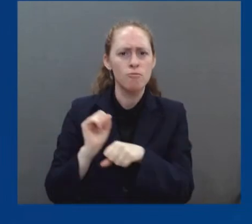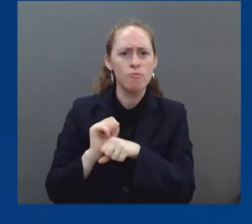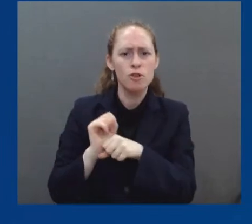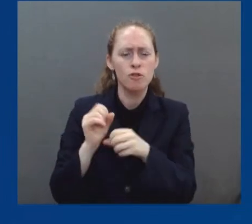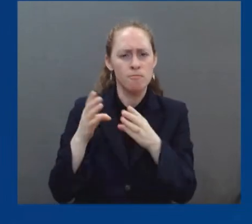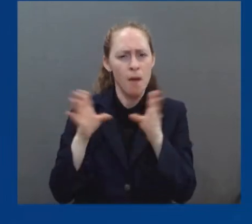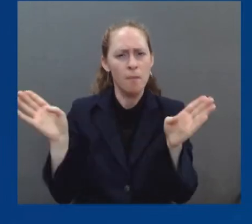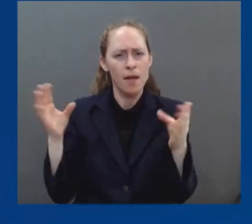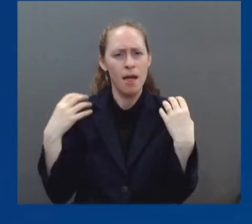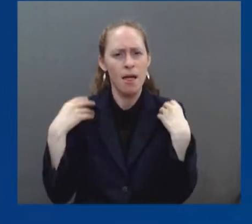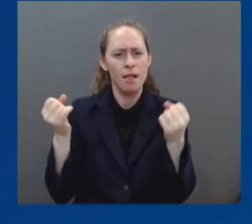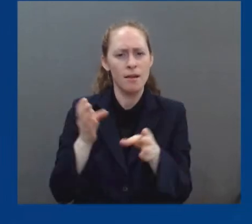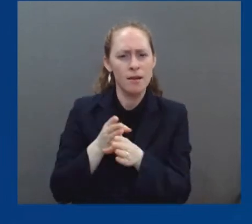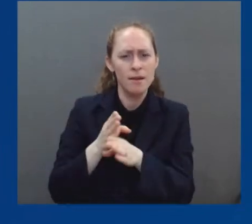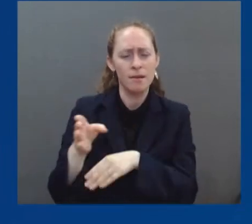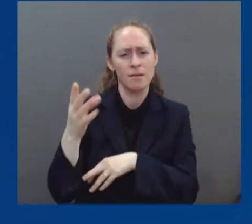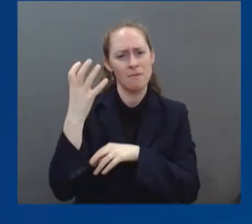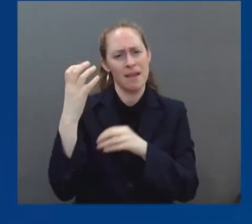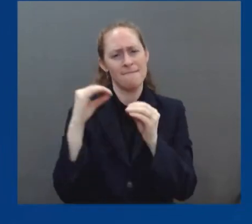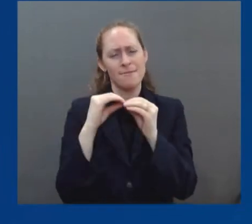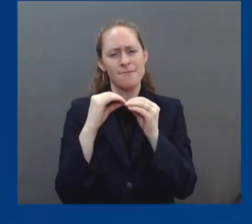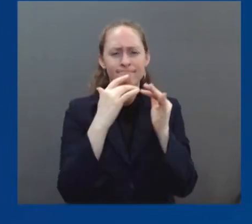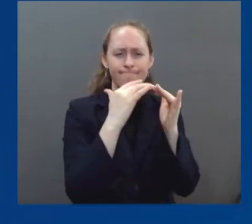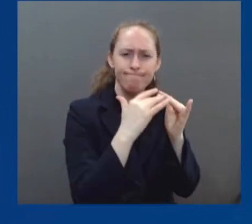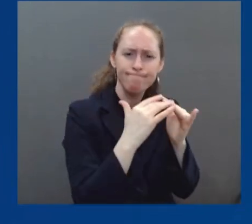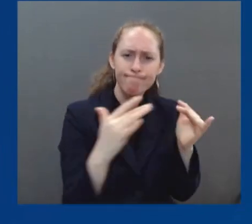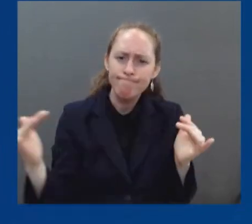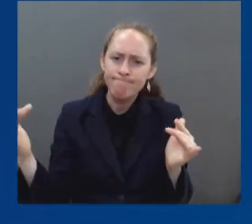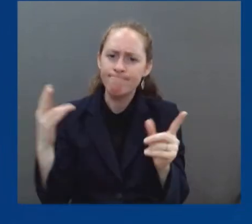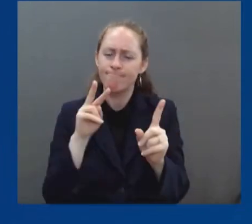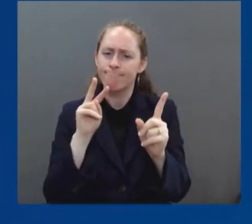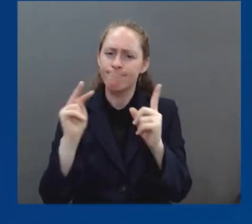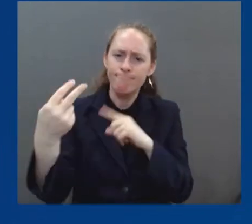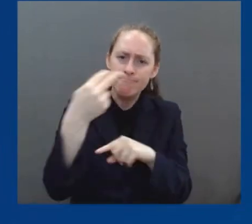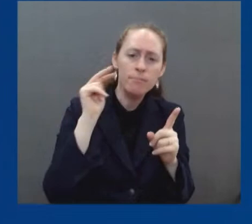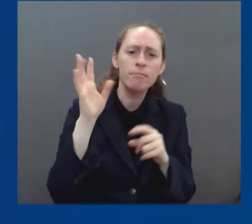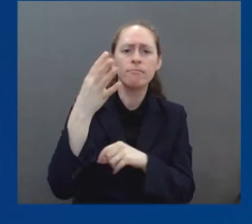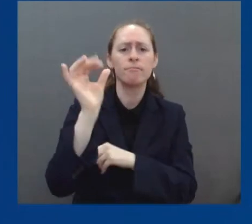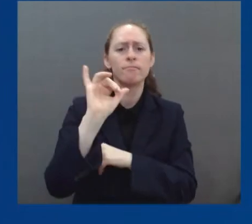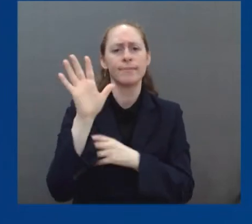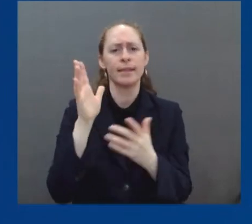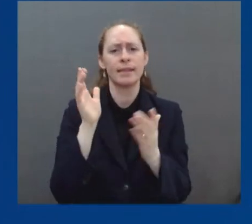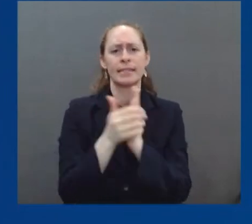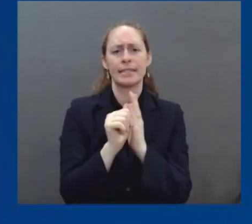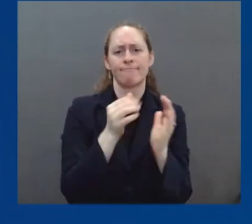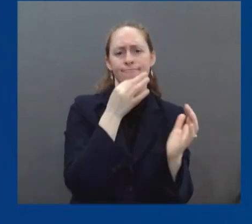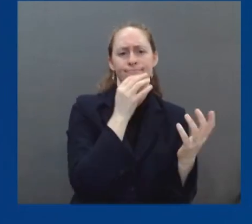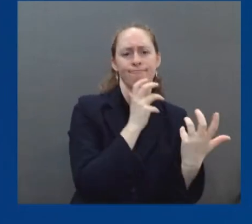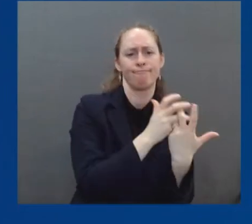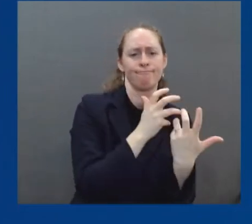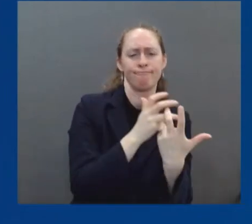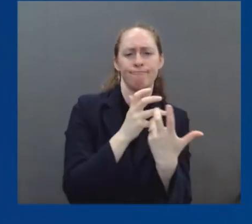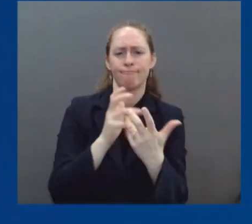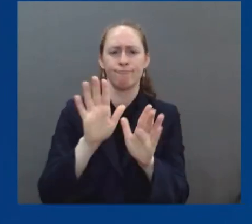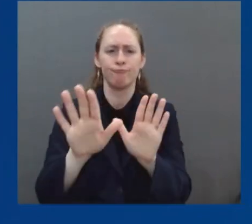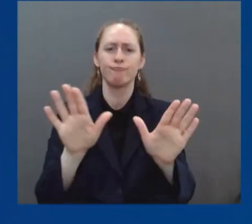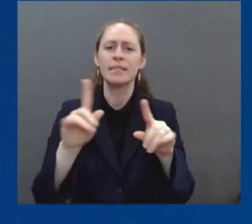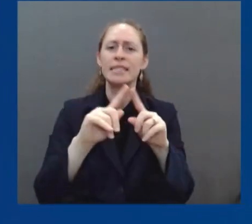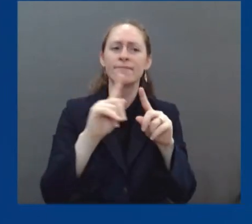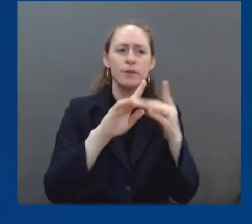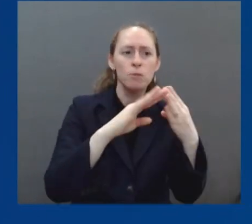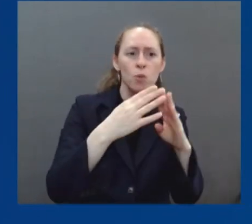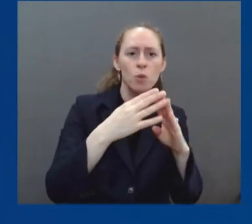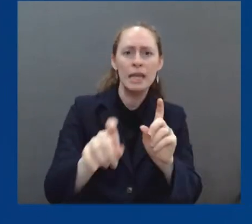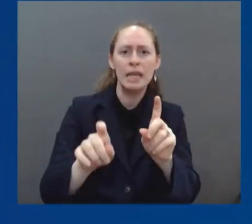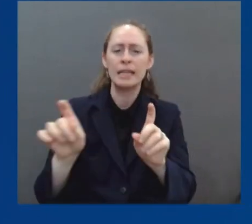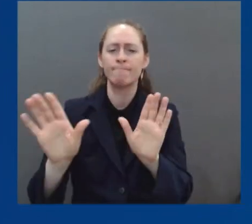skills to meet the public health needs of communities across the nation. One way we're working to build this workforce is through Public Health